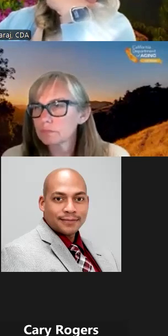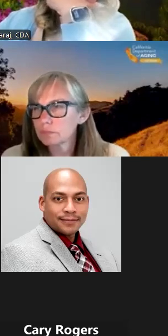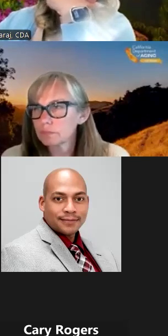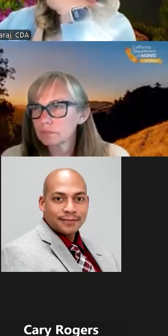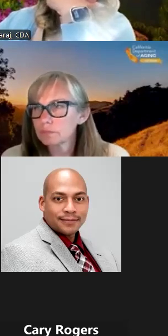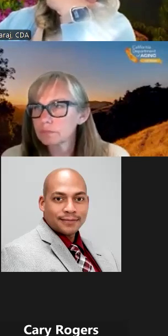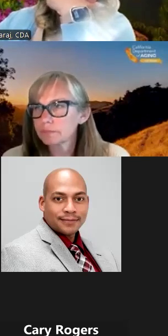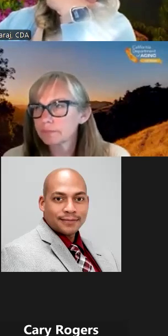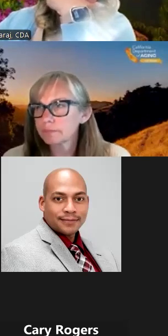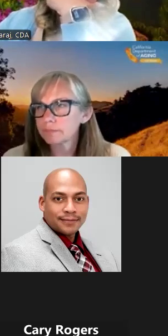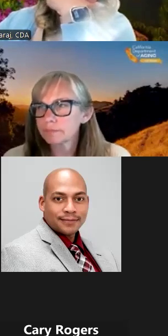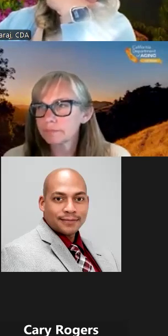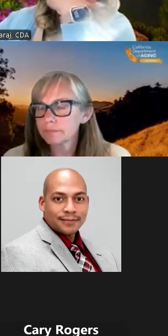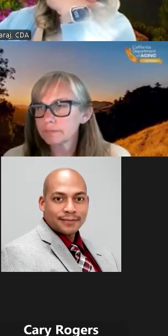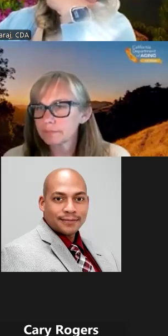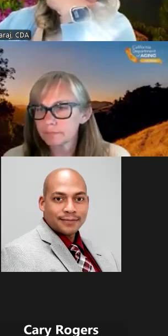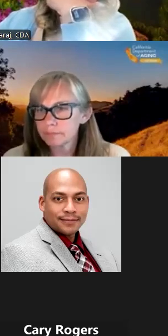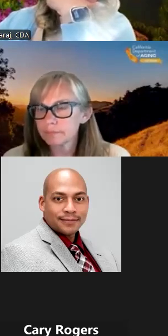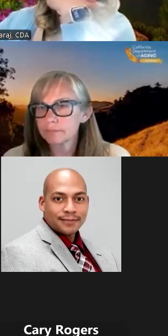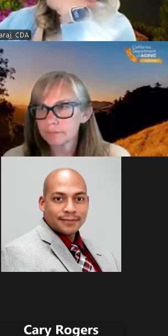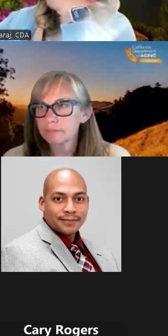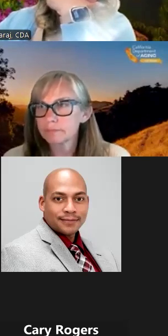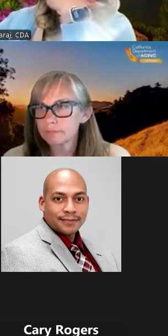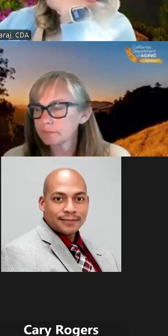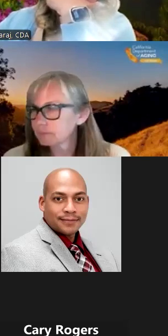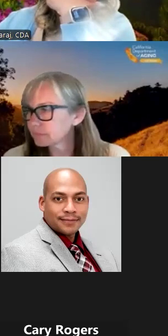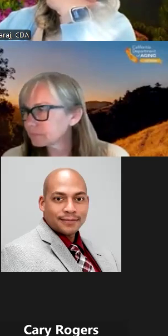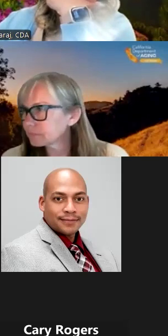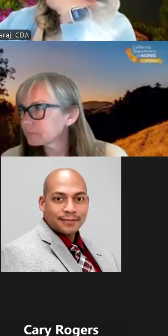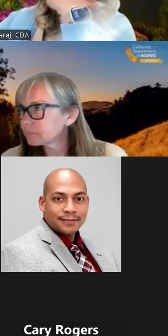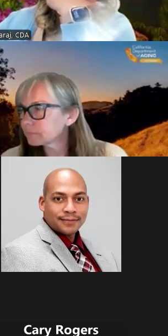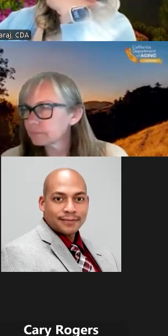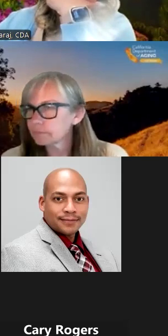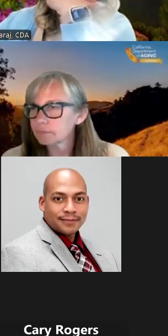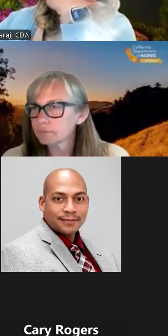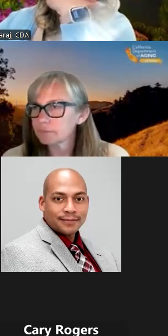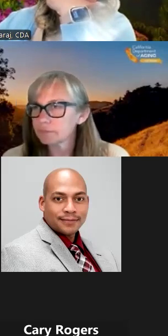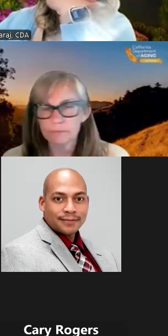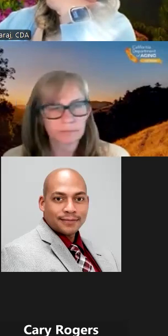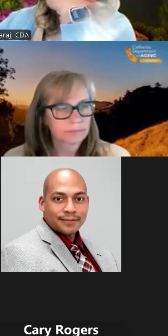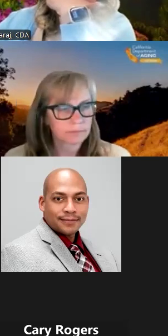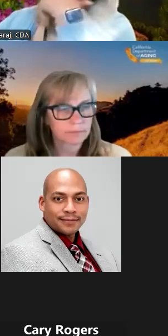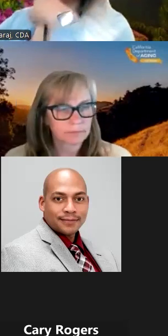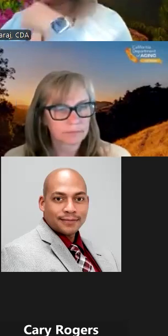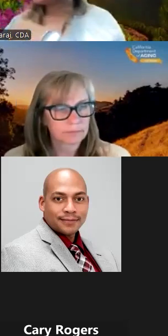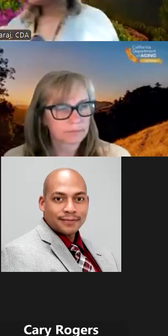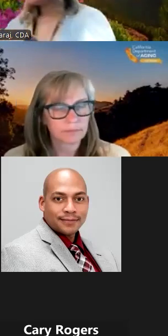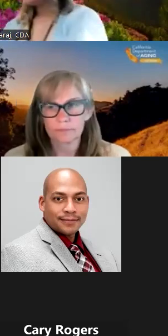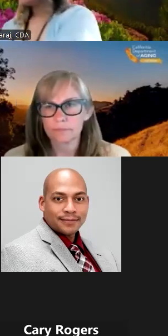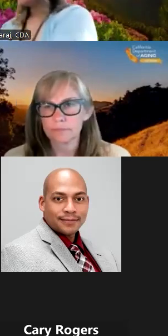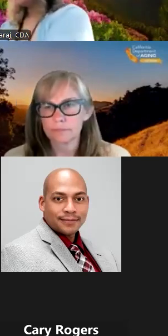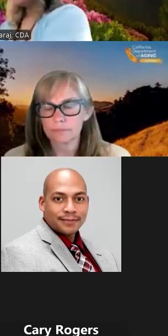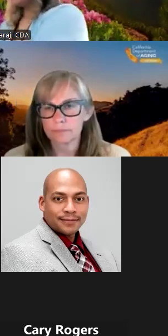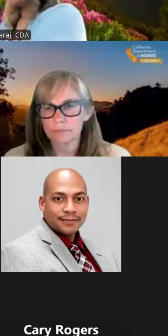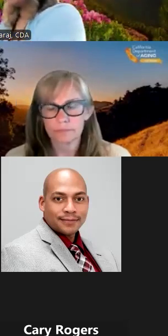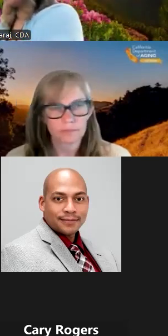I think we can proceed with the vote. I'll call on each member by